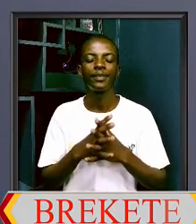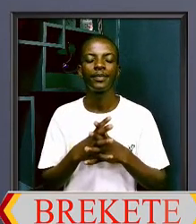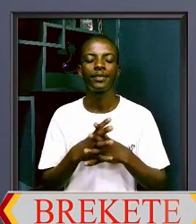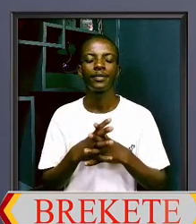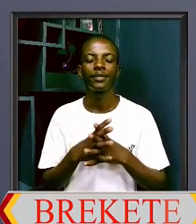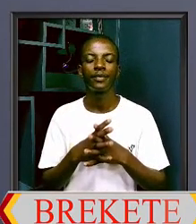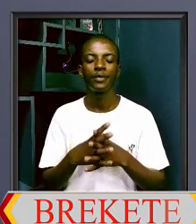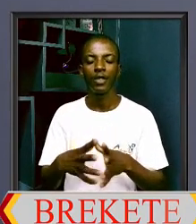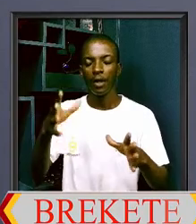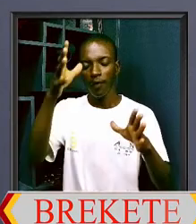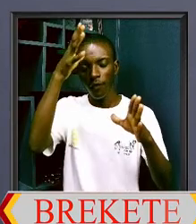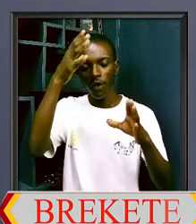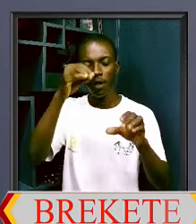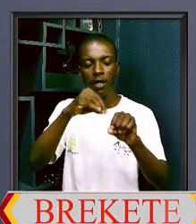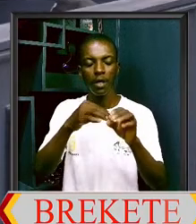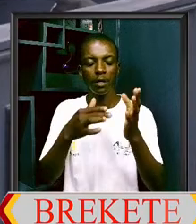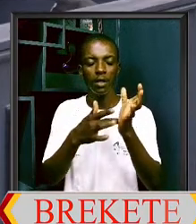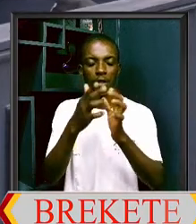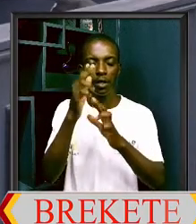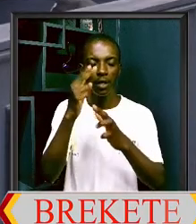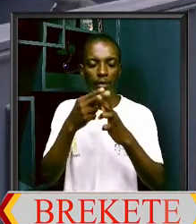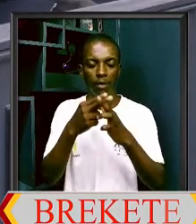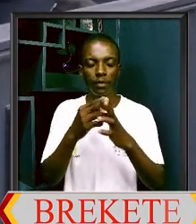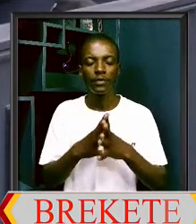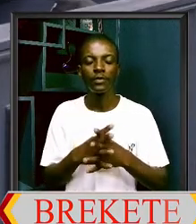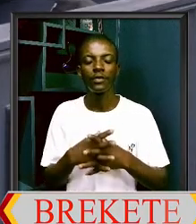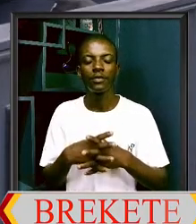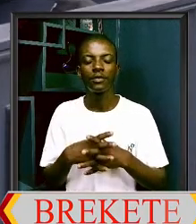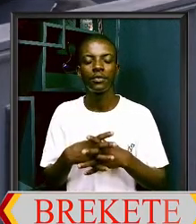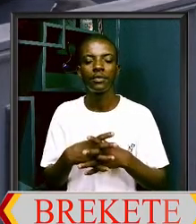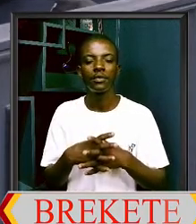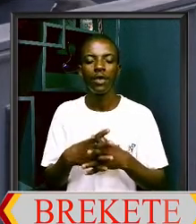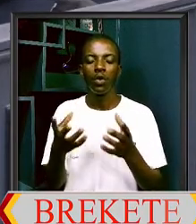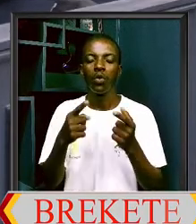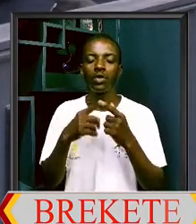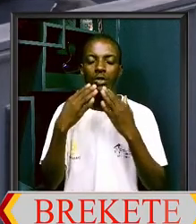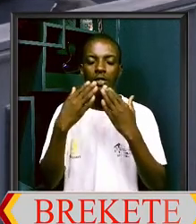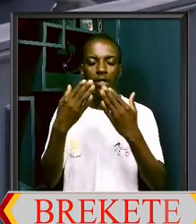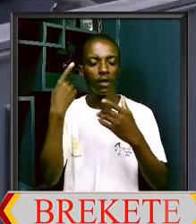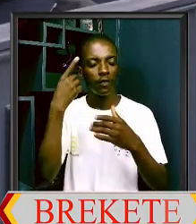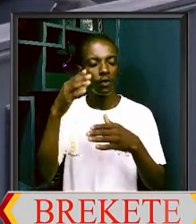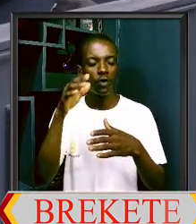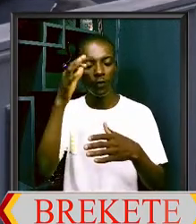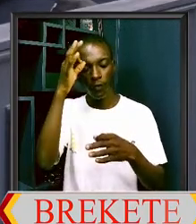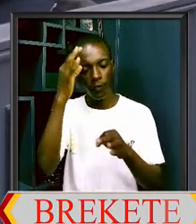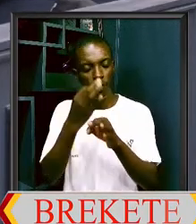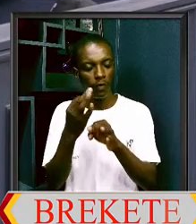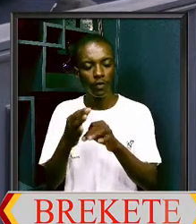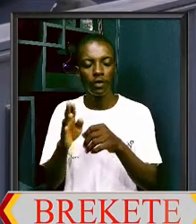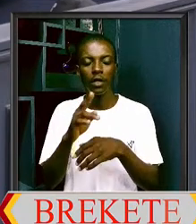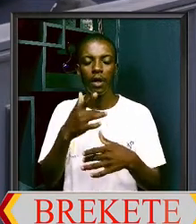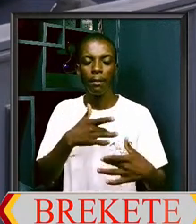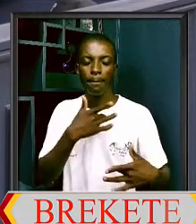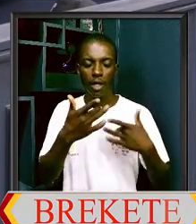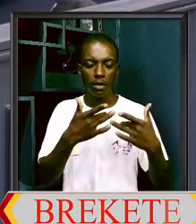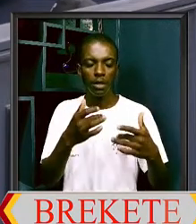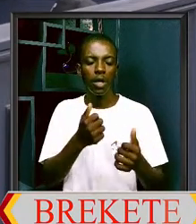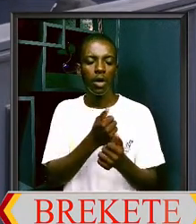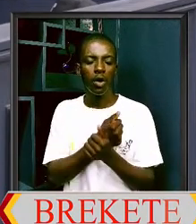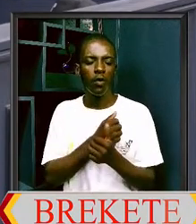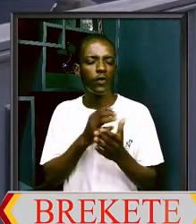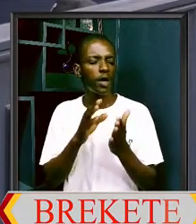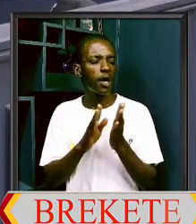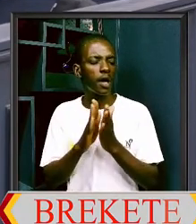way father in the name of Jesus Amen we want to thank you for your faithfulness for your mercies for your